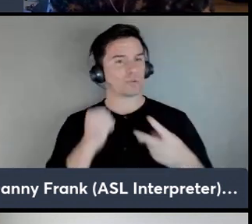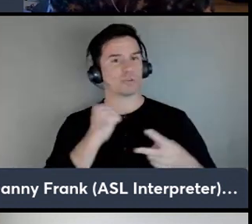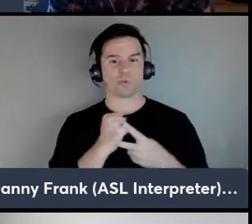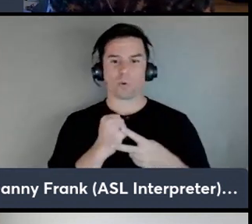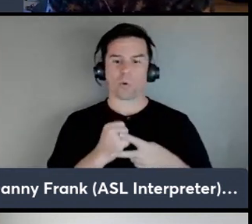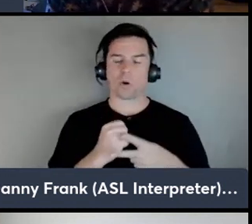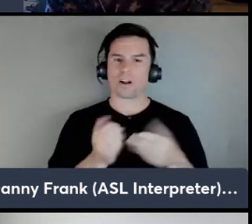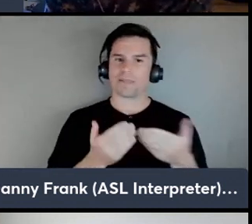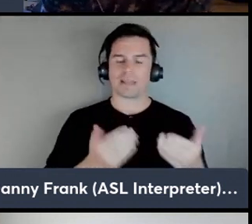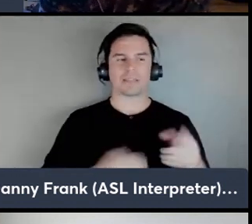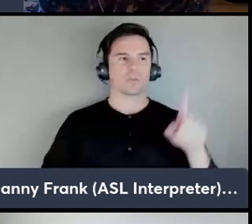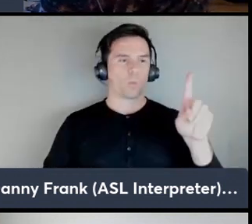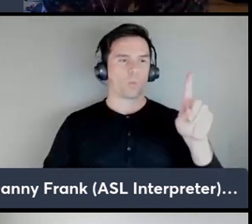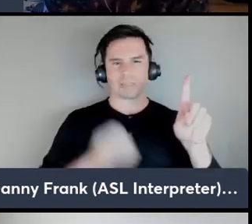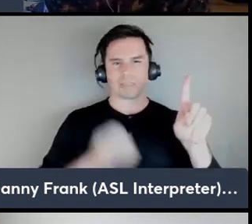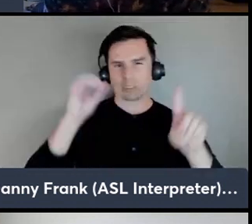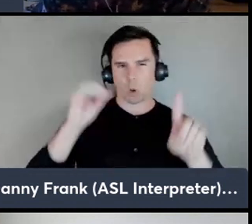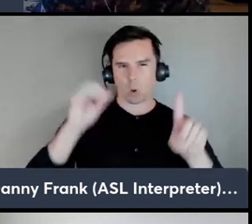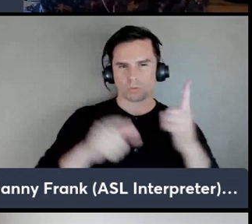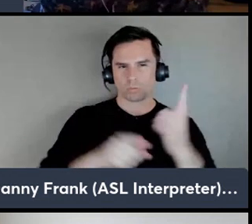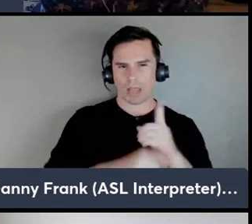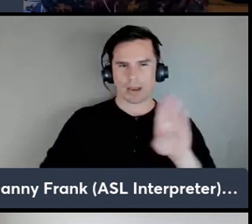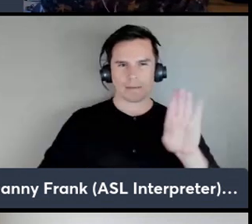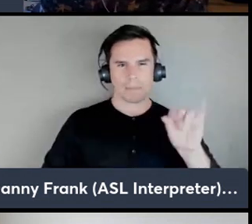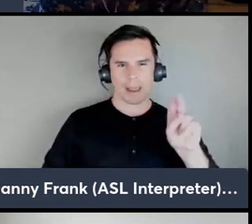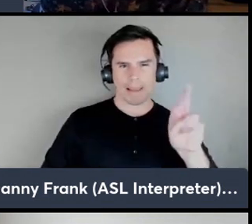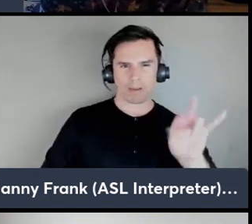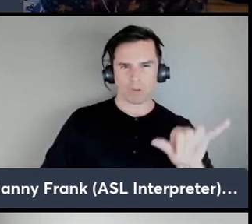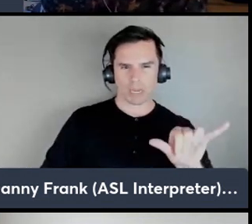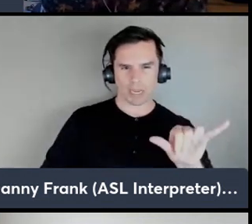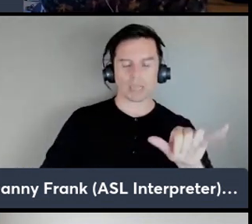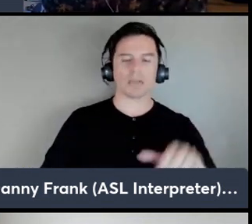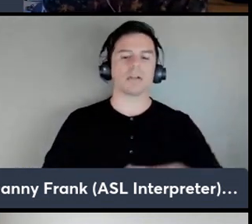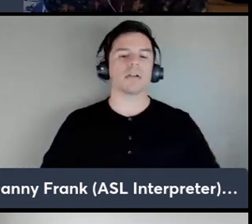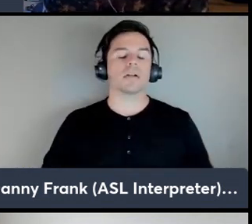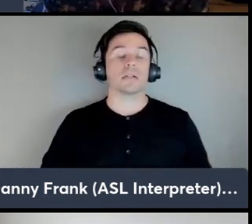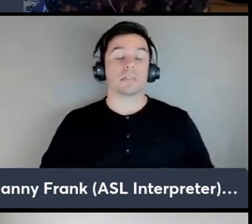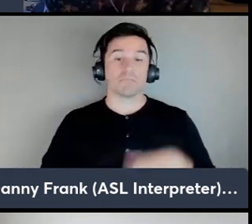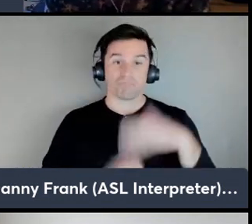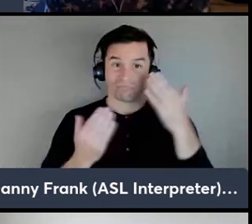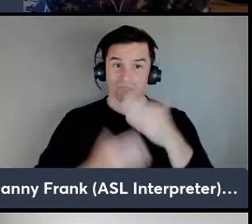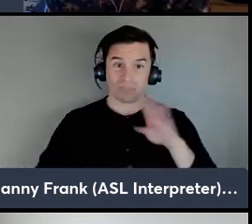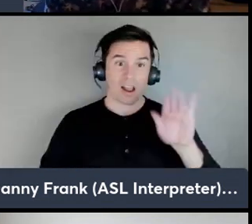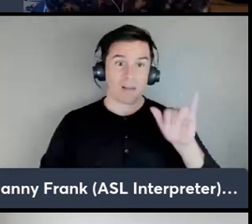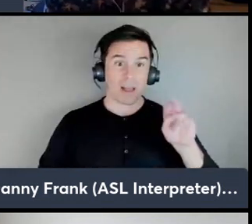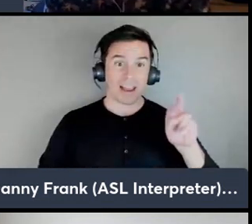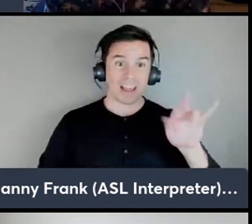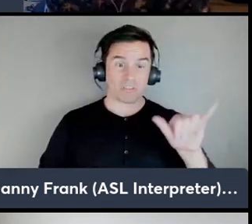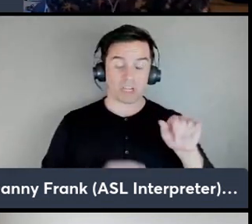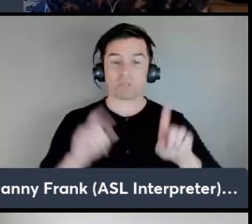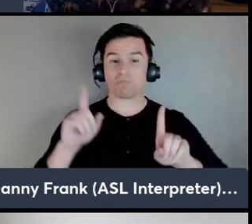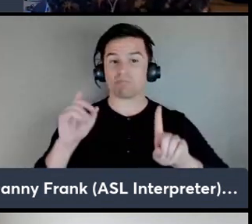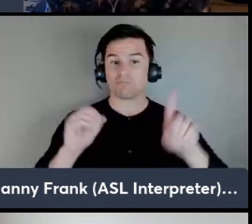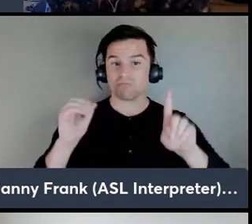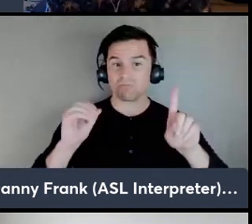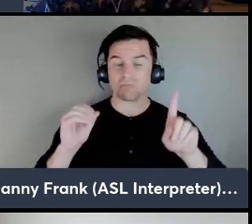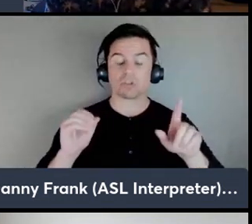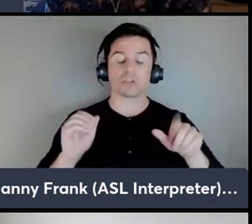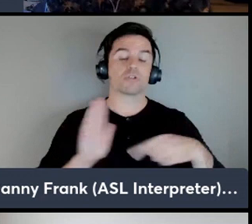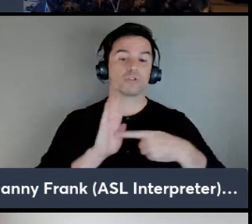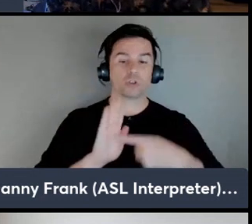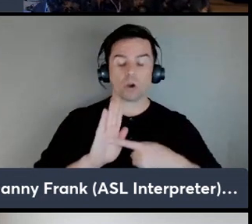that's binary. So if, unfortunately in binary, representing decimal like